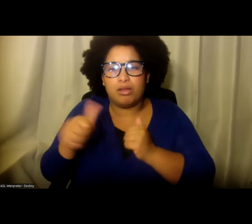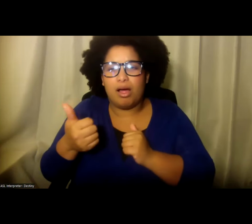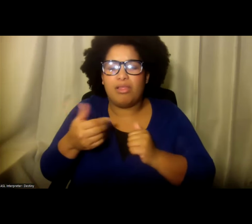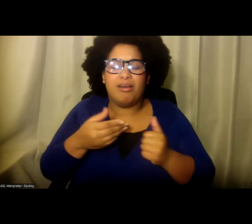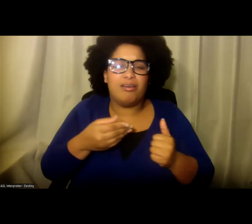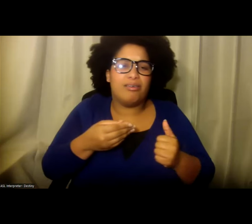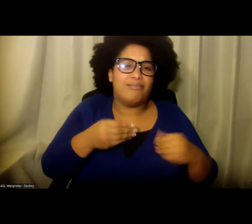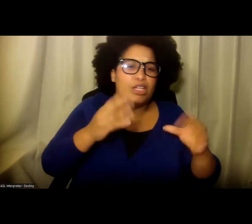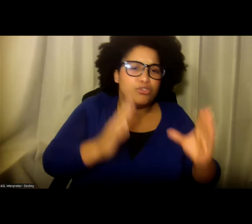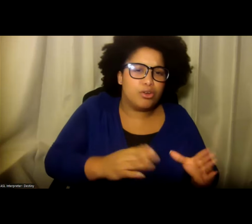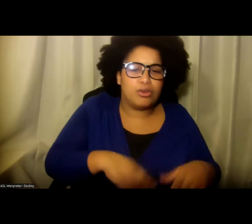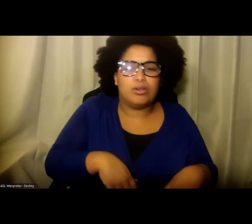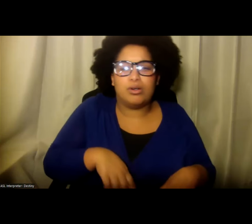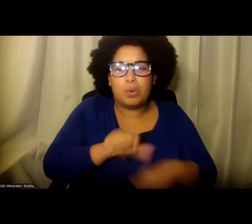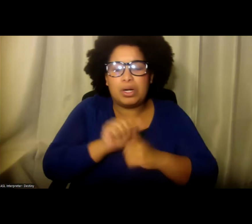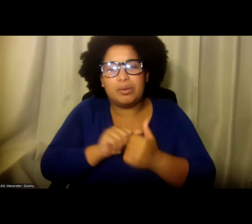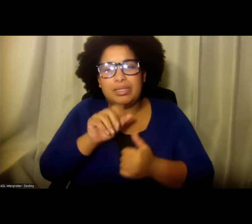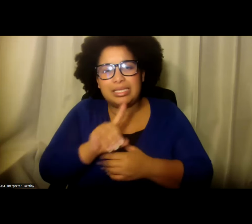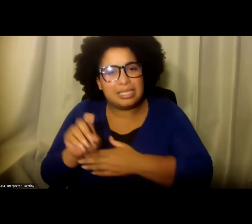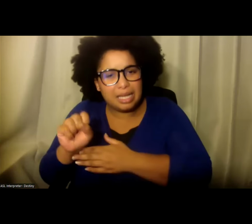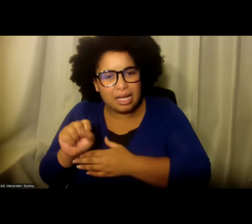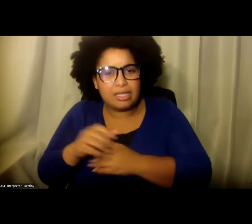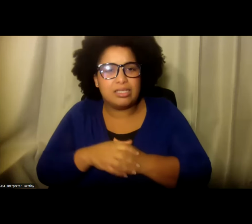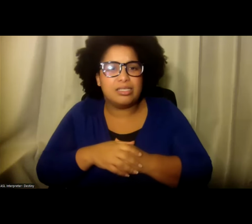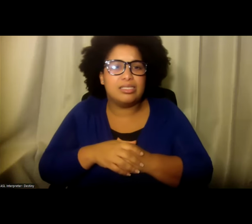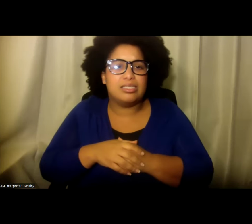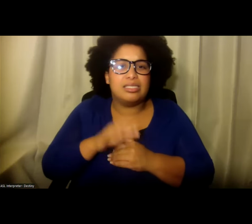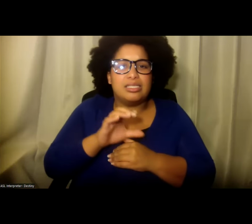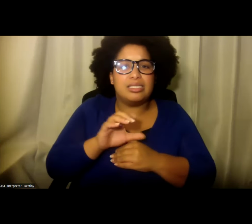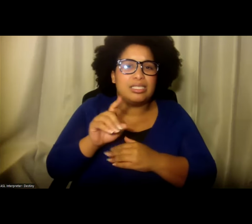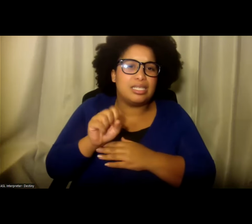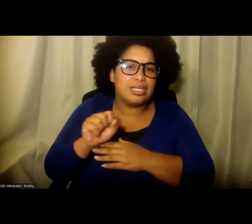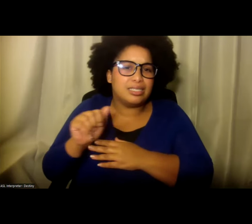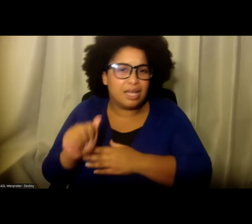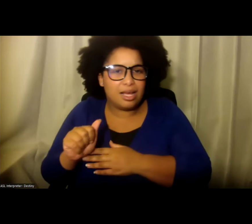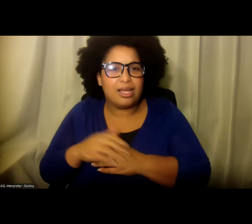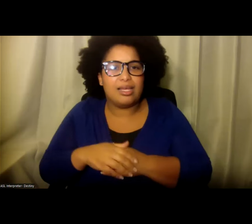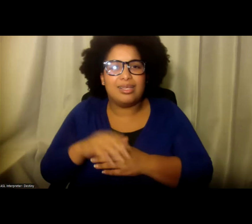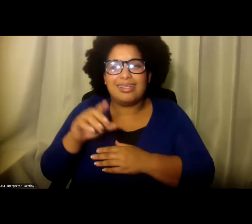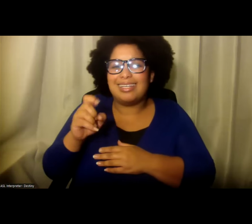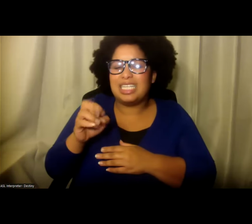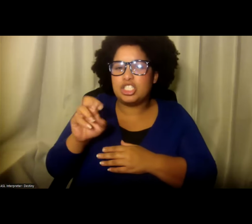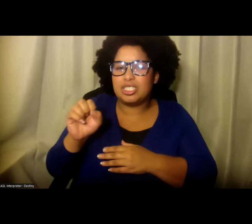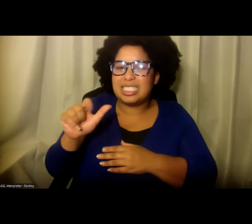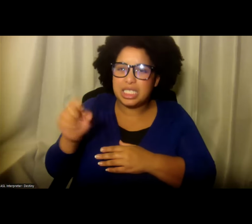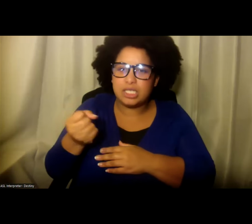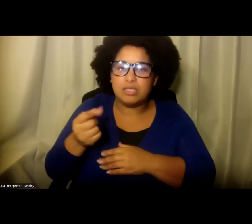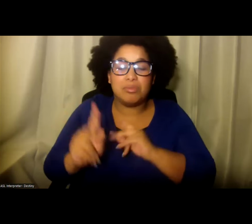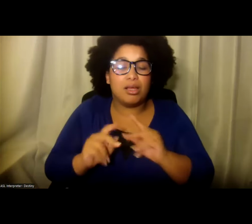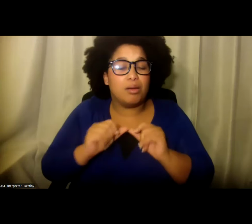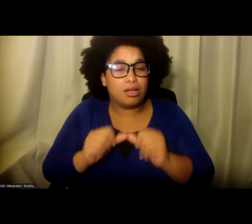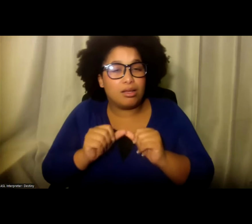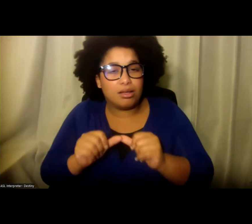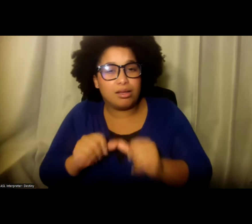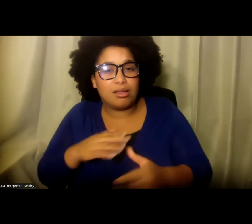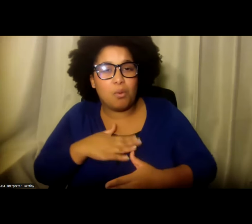vendors, working with DDS, working with CDSA and Easter Seals. People were and continue to be so